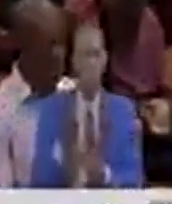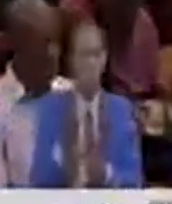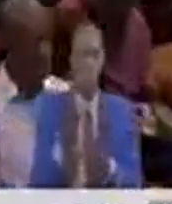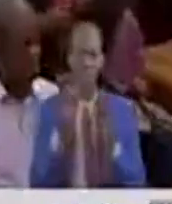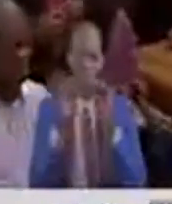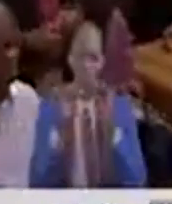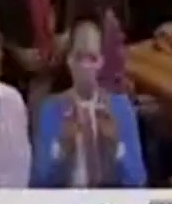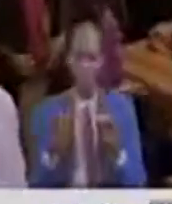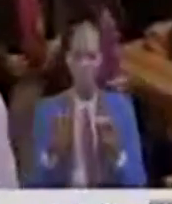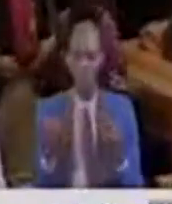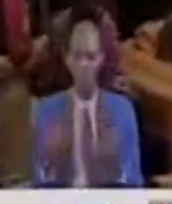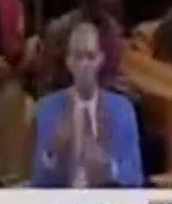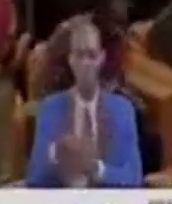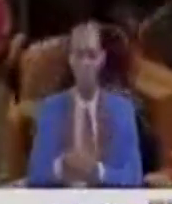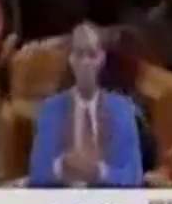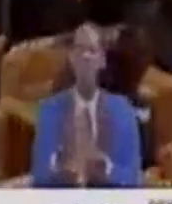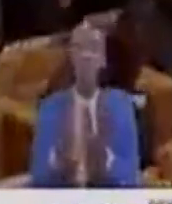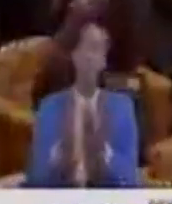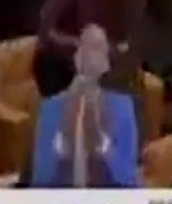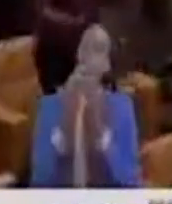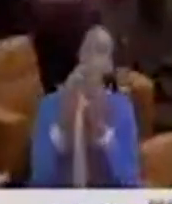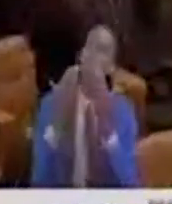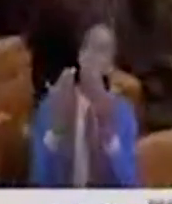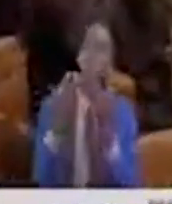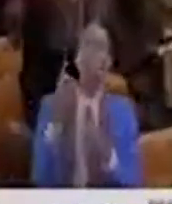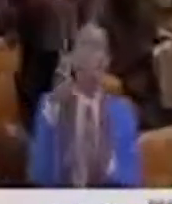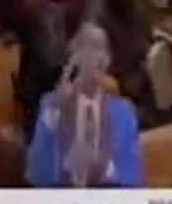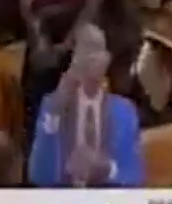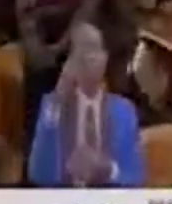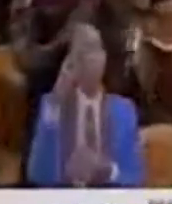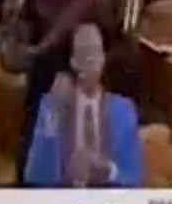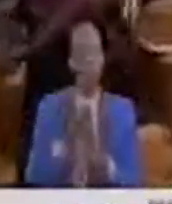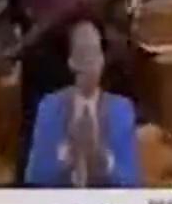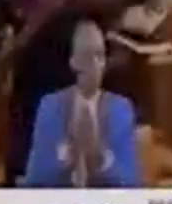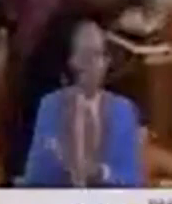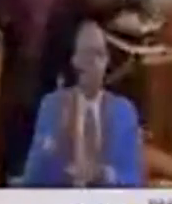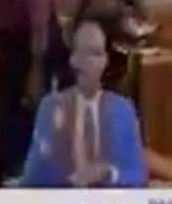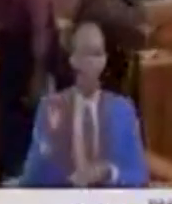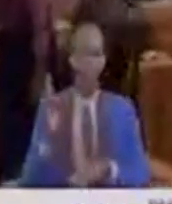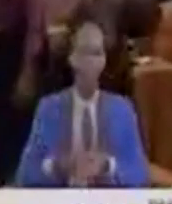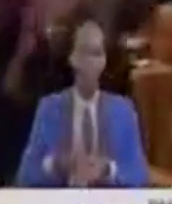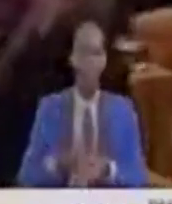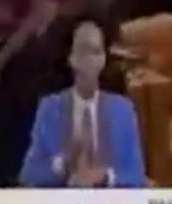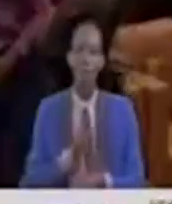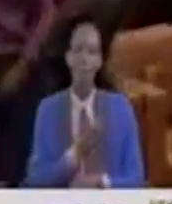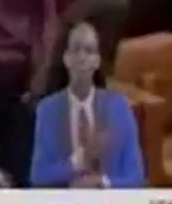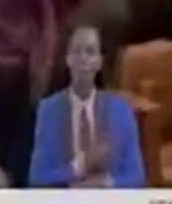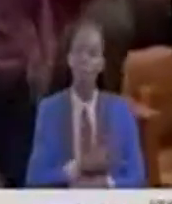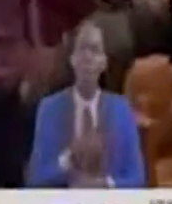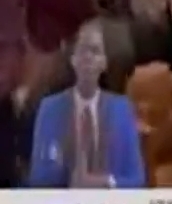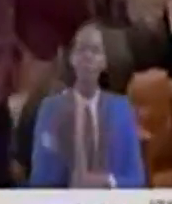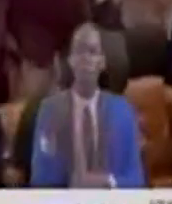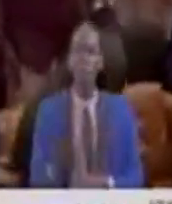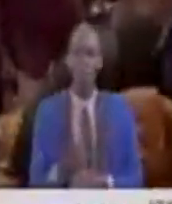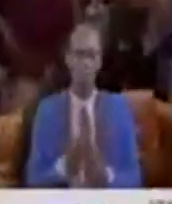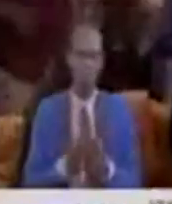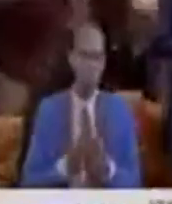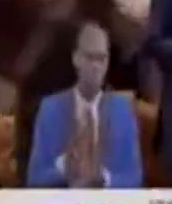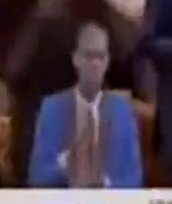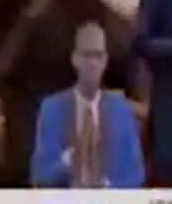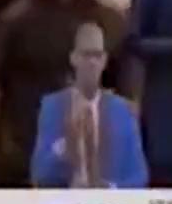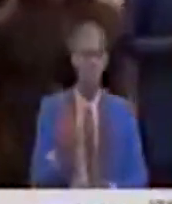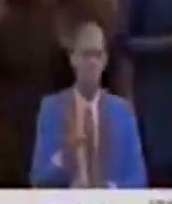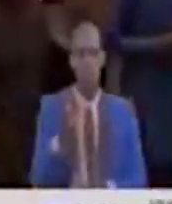Appreciate the direct warning. Appreciate the direct application of the word